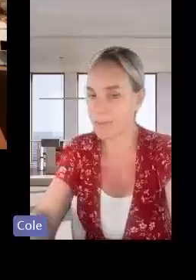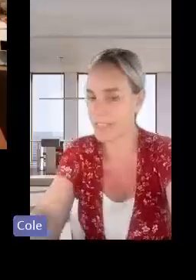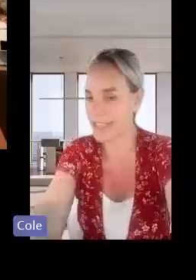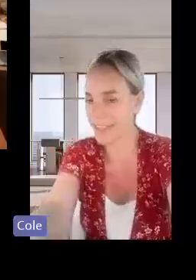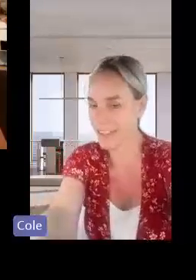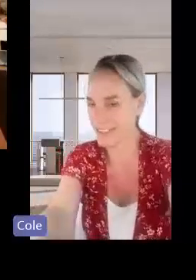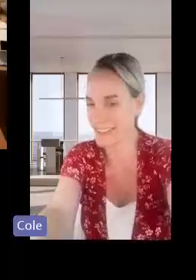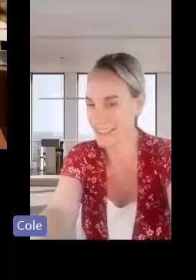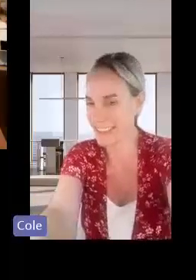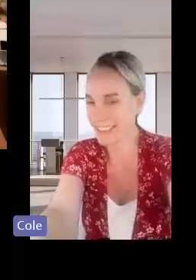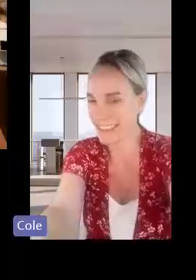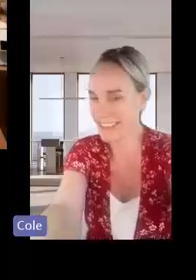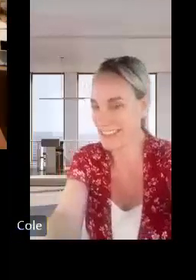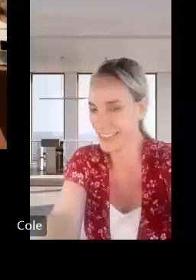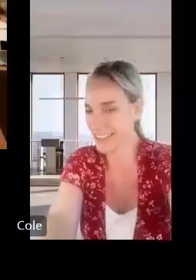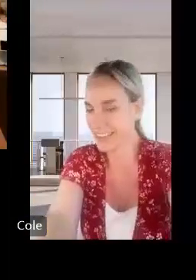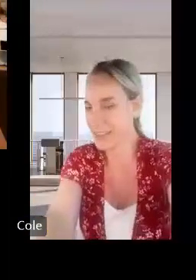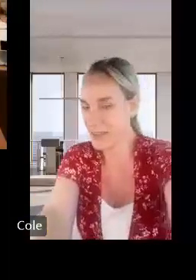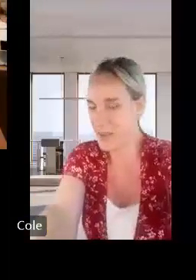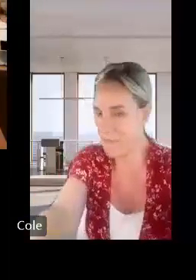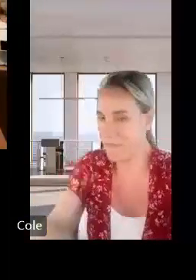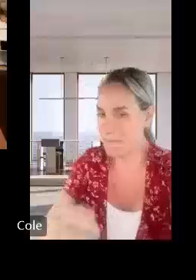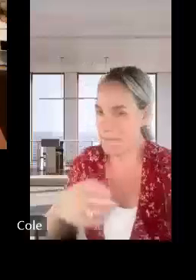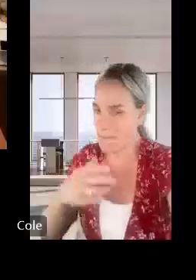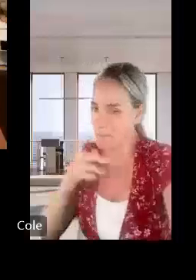Okay, I'll stop asking there.